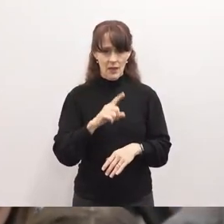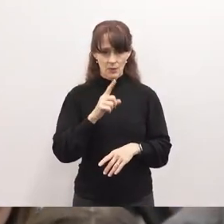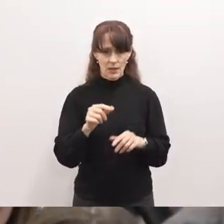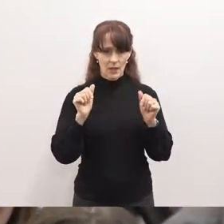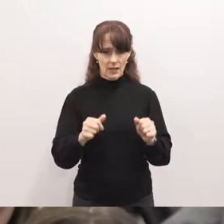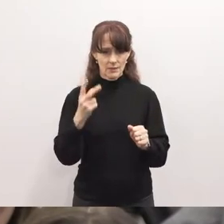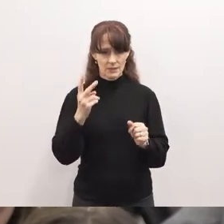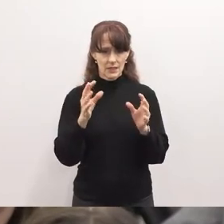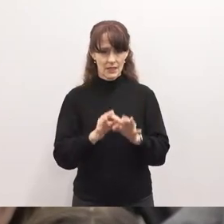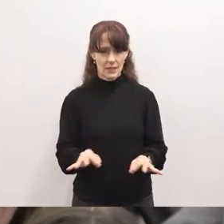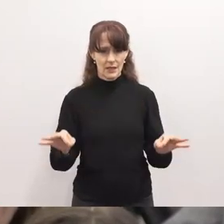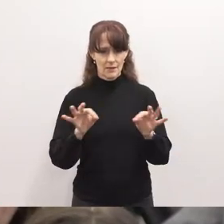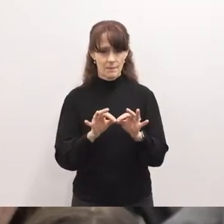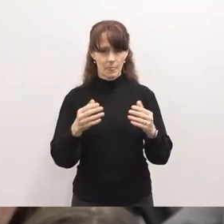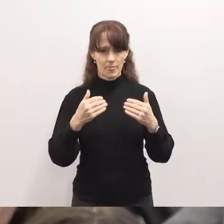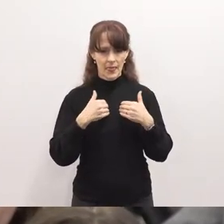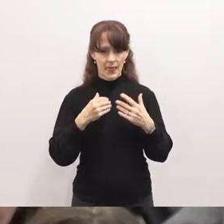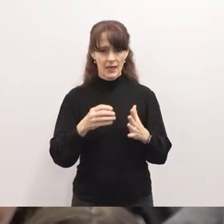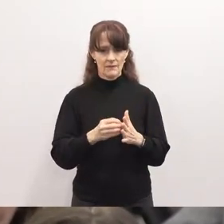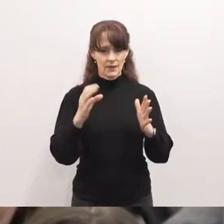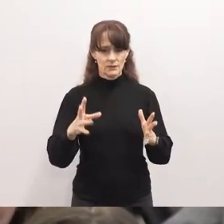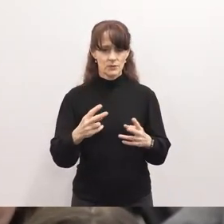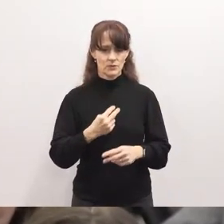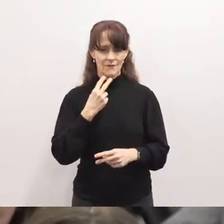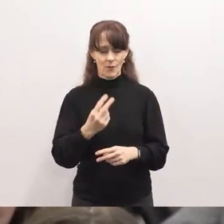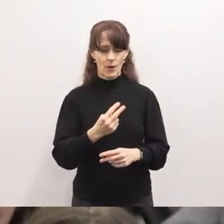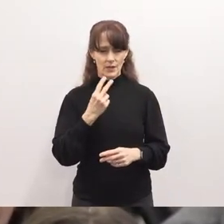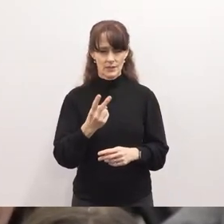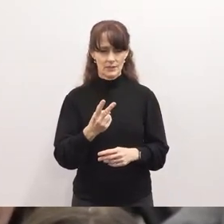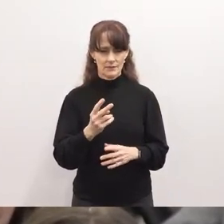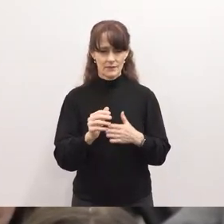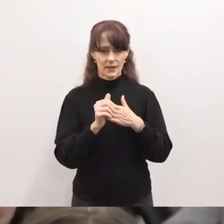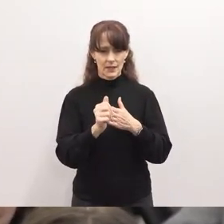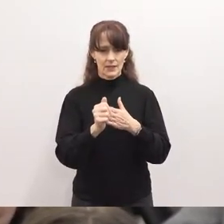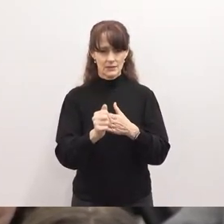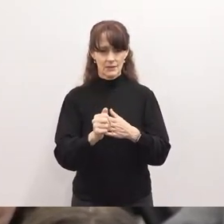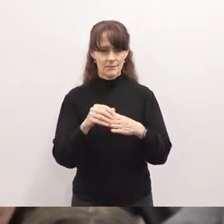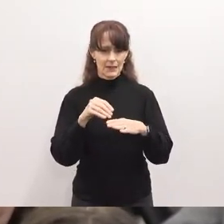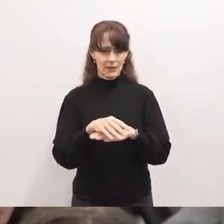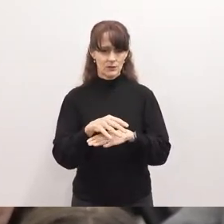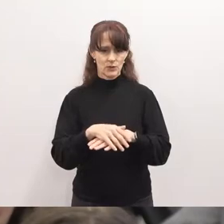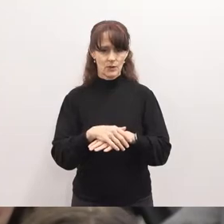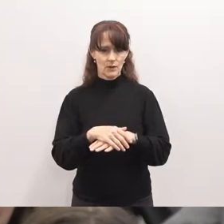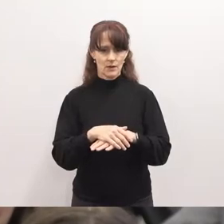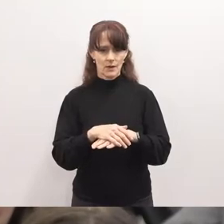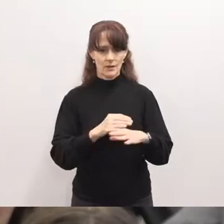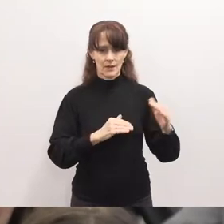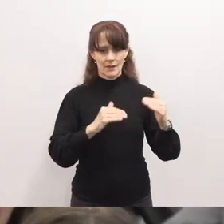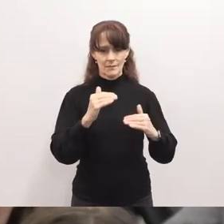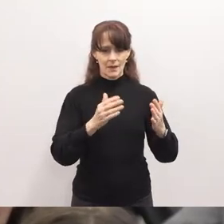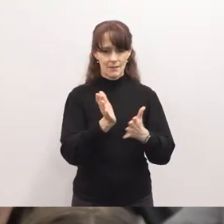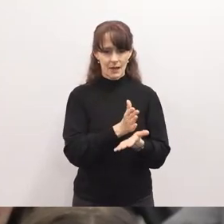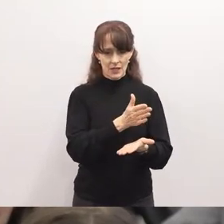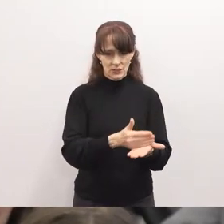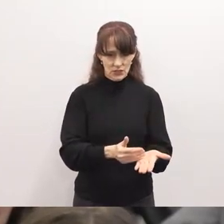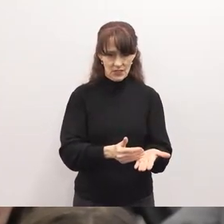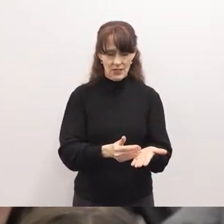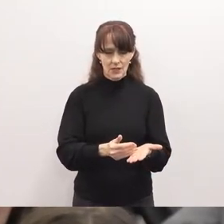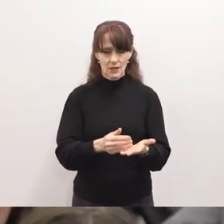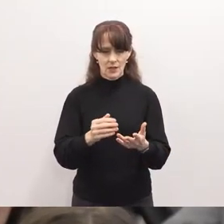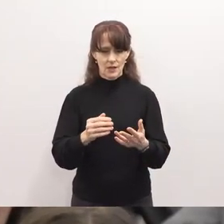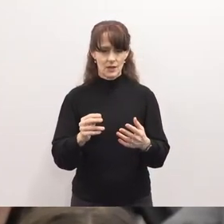see the importance of having that student voice in a leadership council, whether it's in balancing a budget or implementing